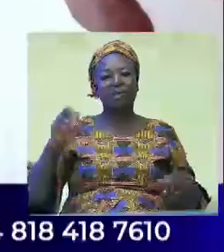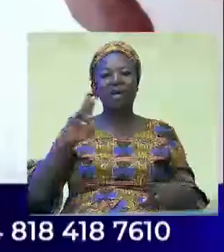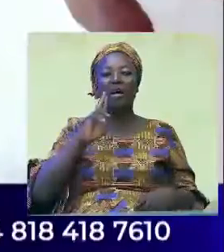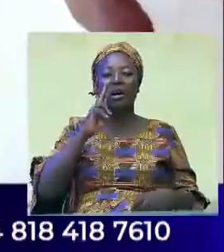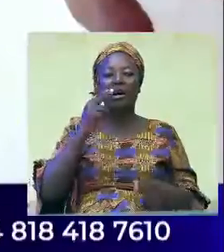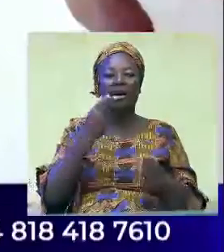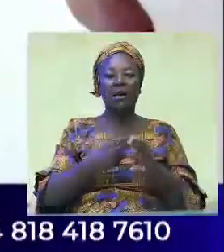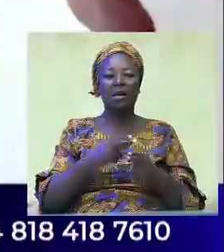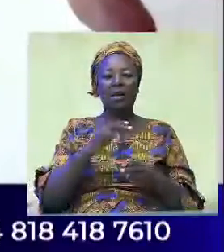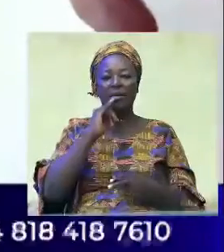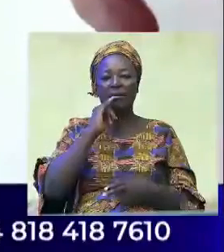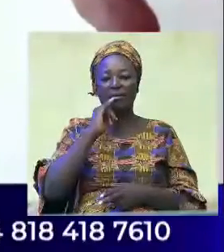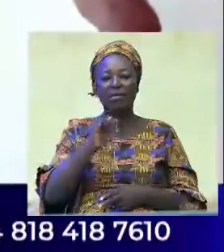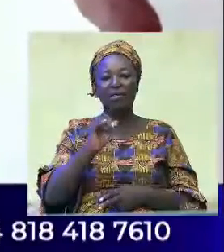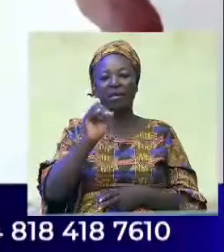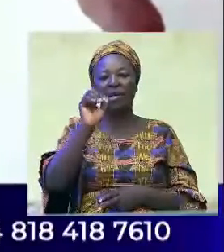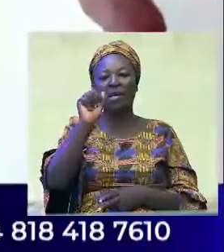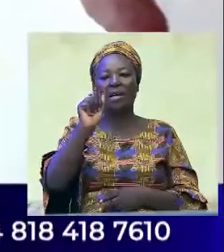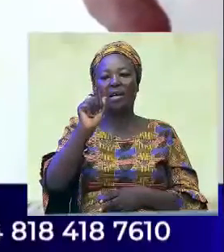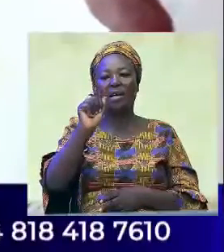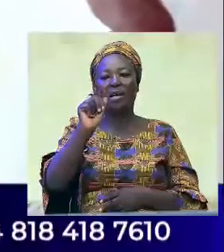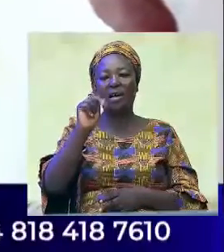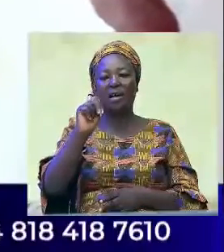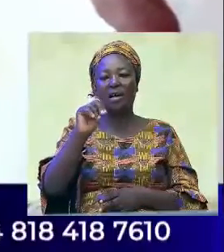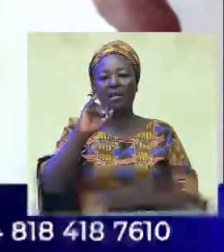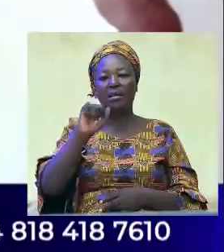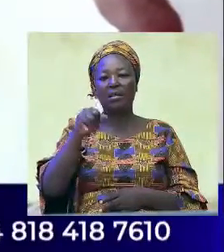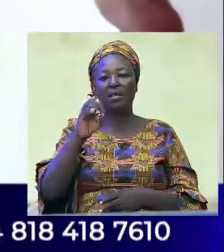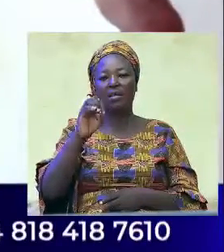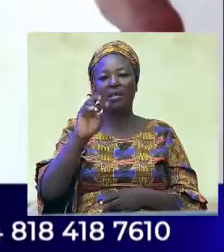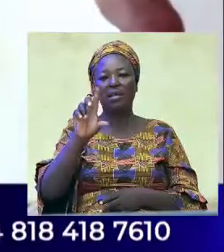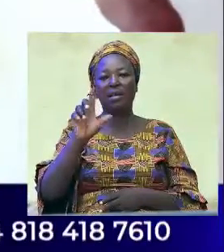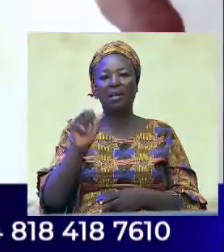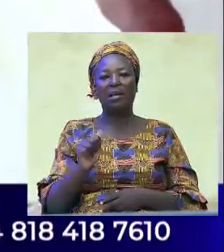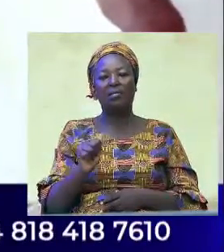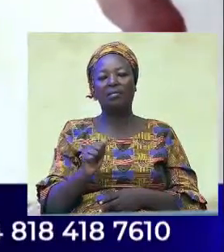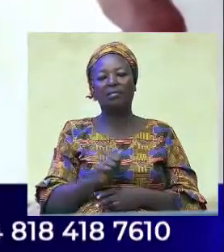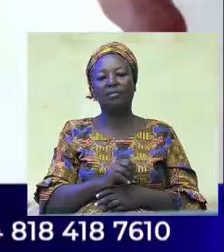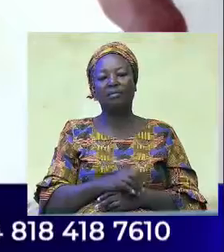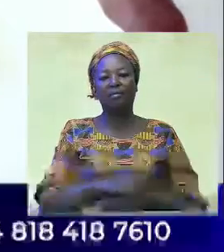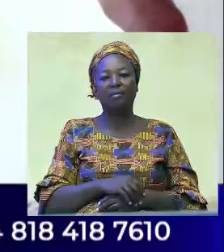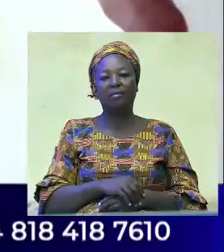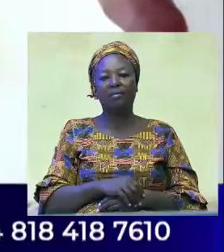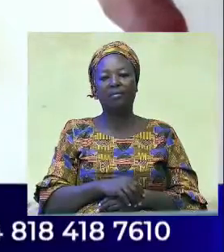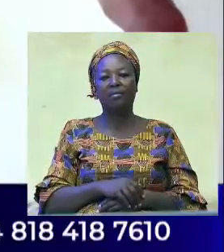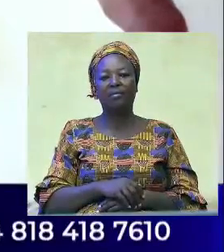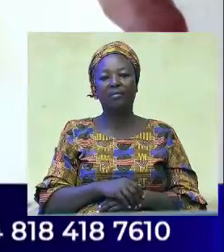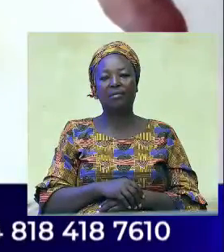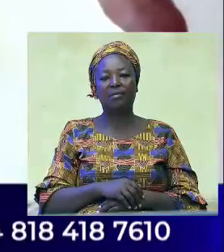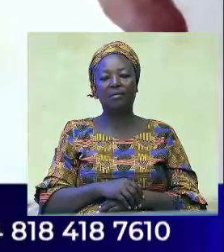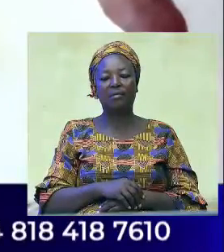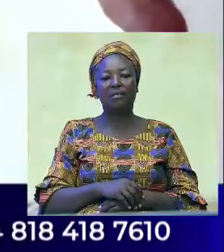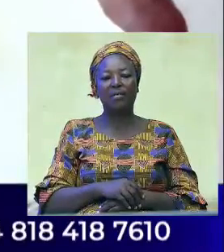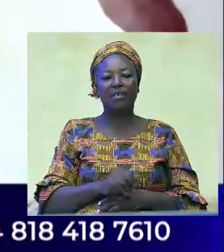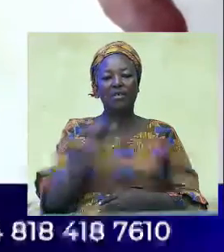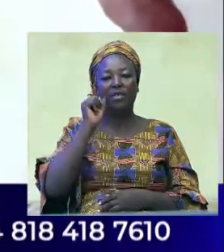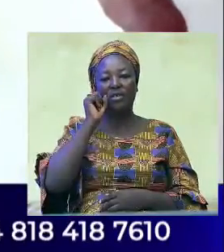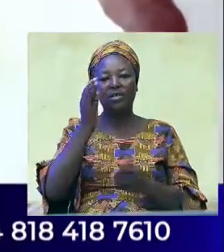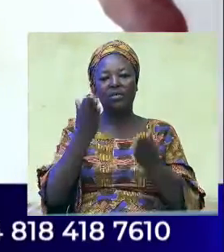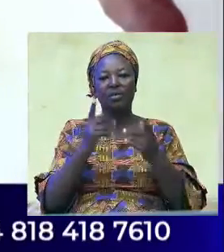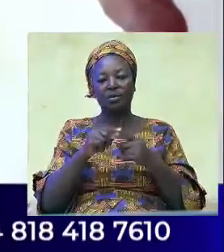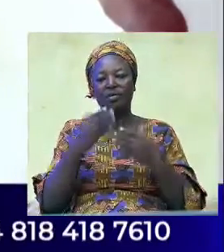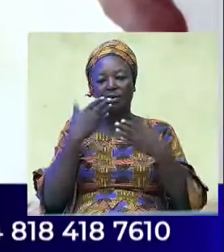Praise the Lord. My name is Sister Angela Ugoke from Aku